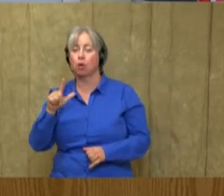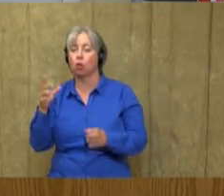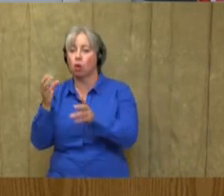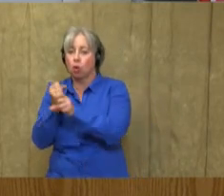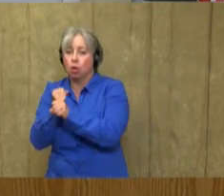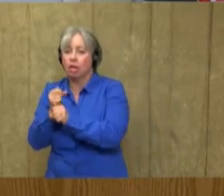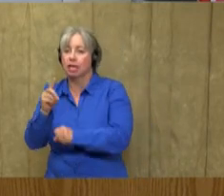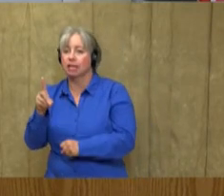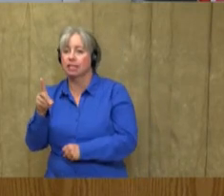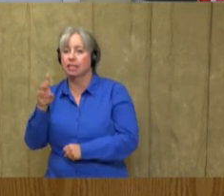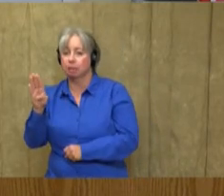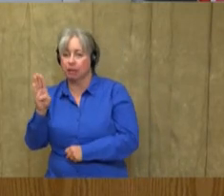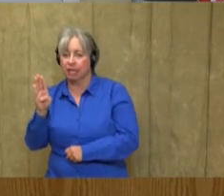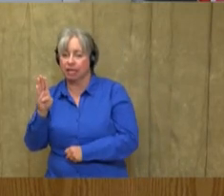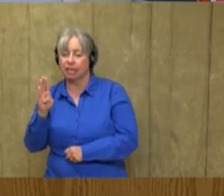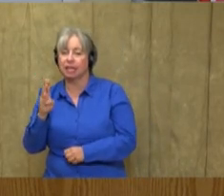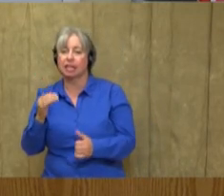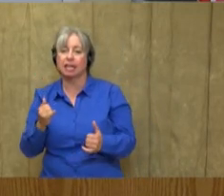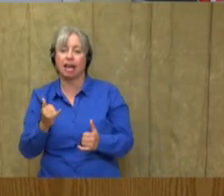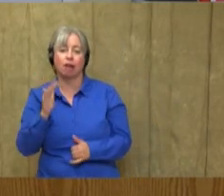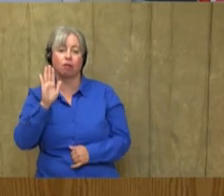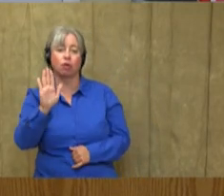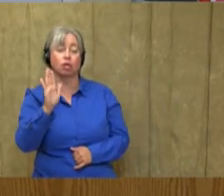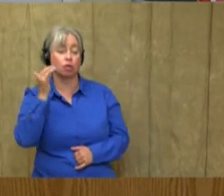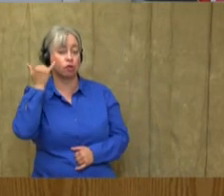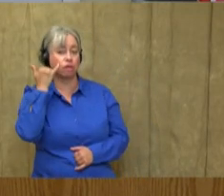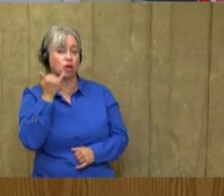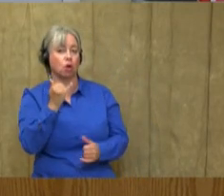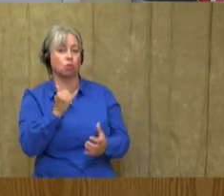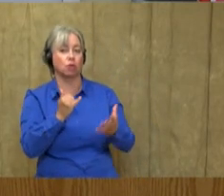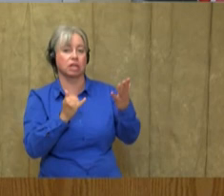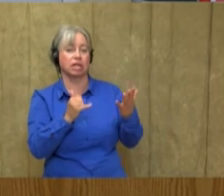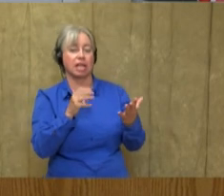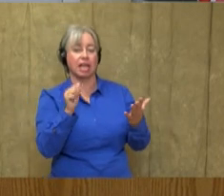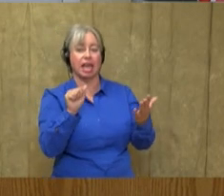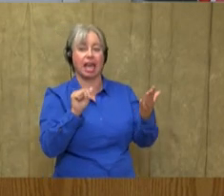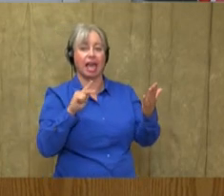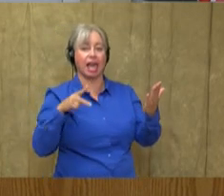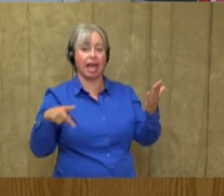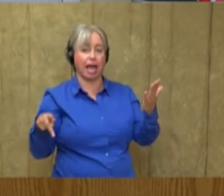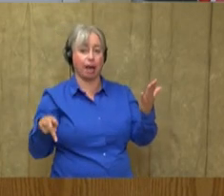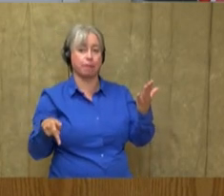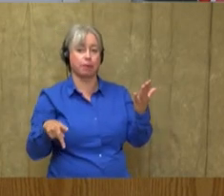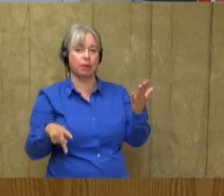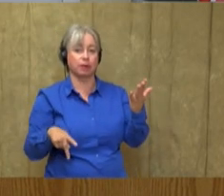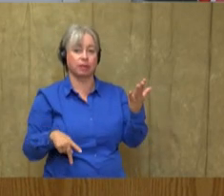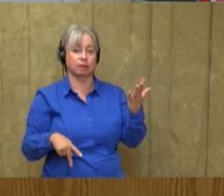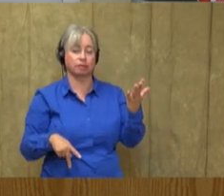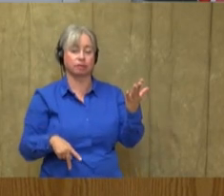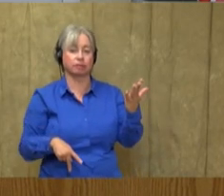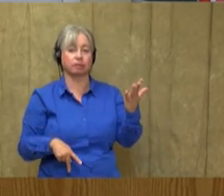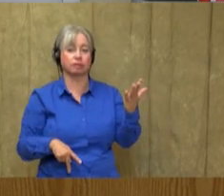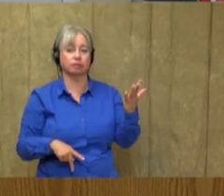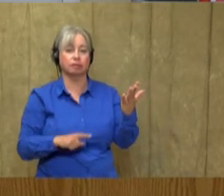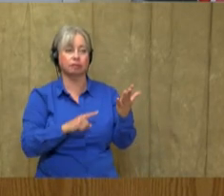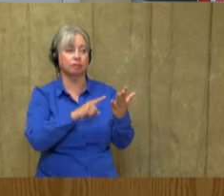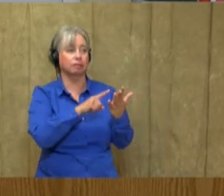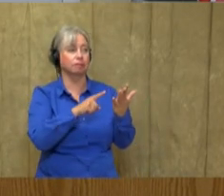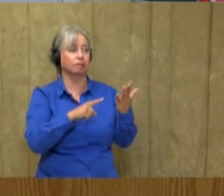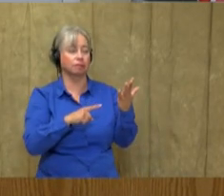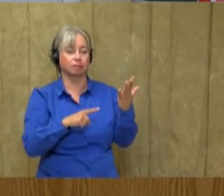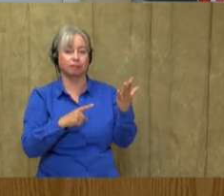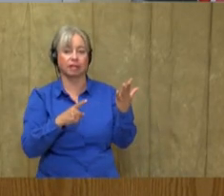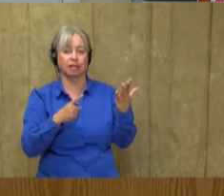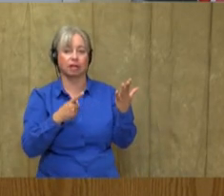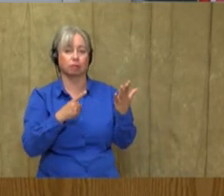a cool app on your phone. You can actually pull, I'm gonna pull it up real quick, and I'm gonna hold it out for you so you can see it. I'm gonna